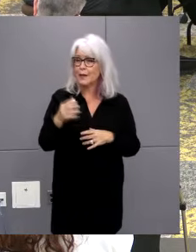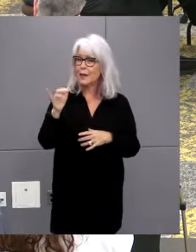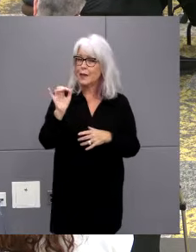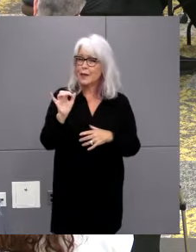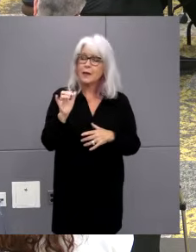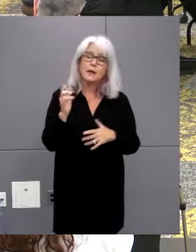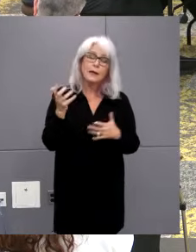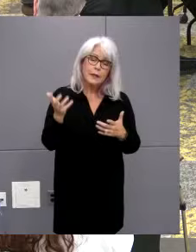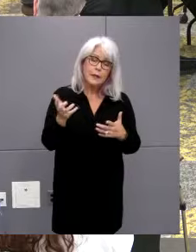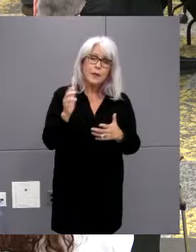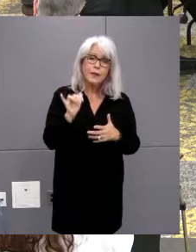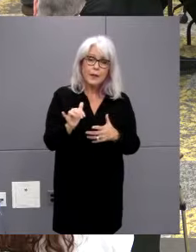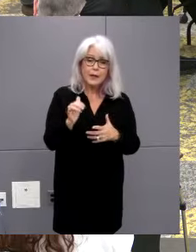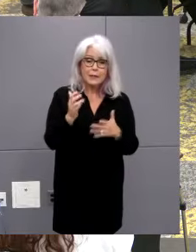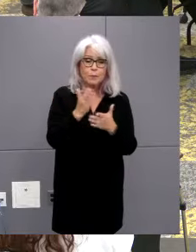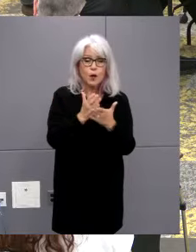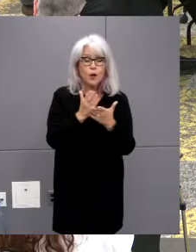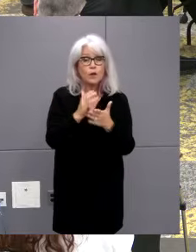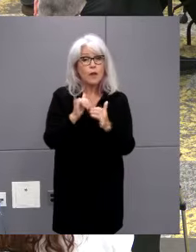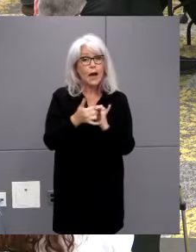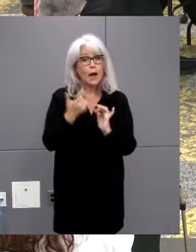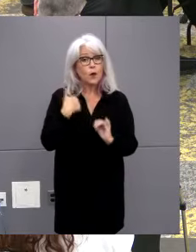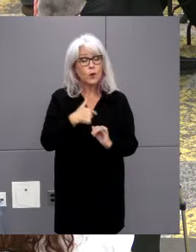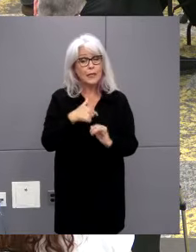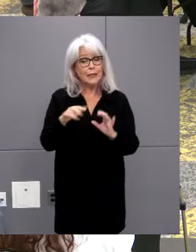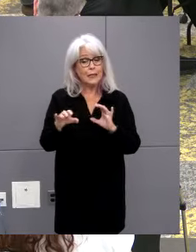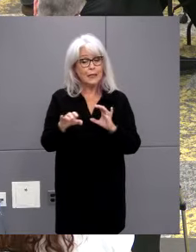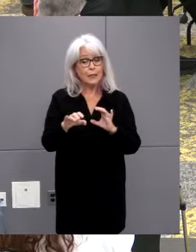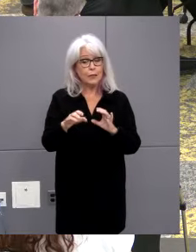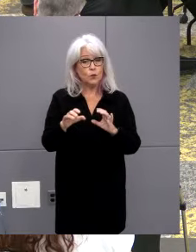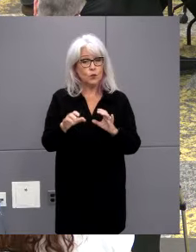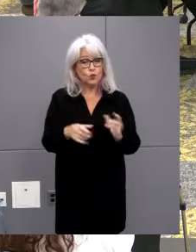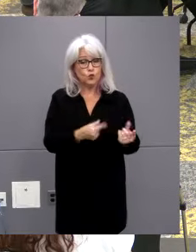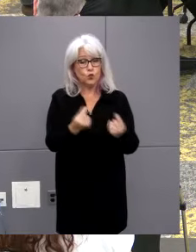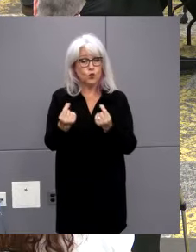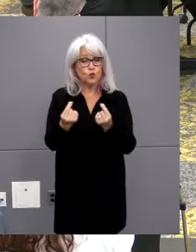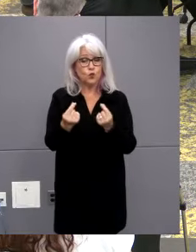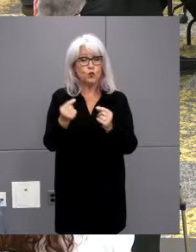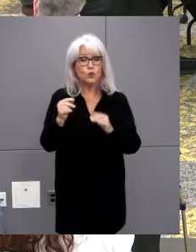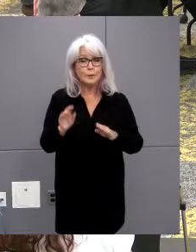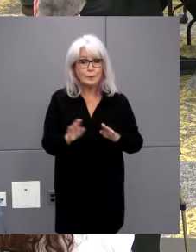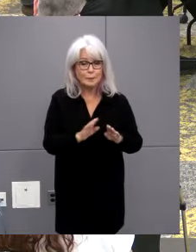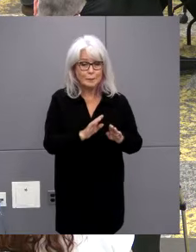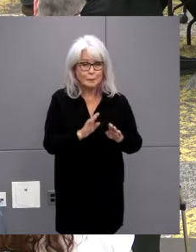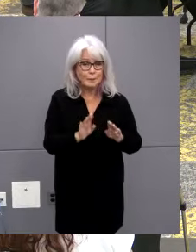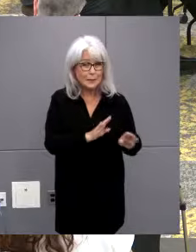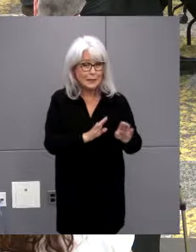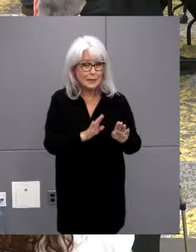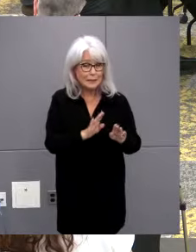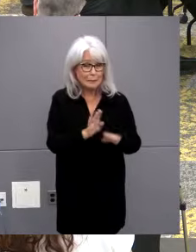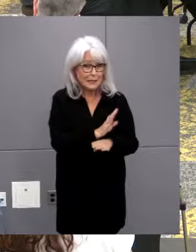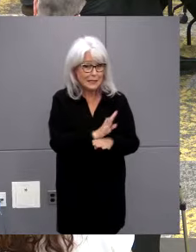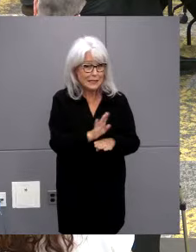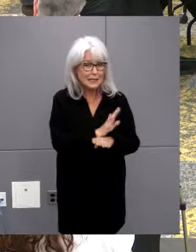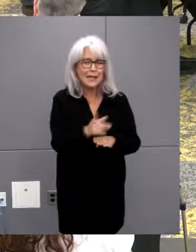part of the way you do business, I'd be surprised to see if you wanted to change that. But the others,